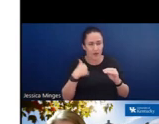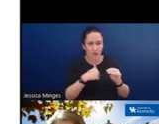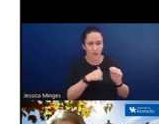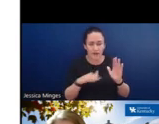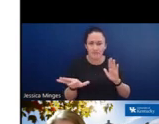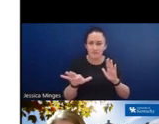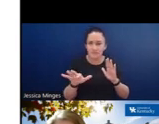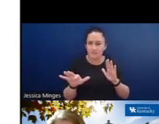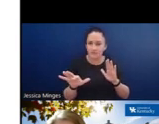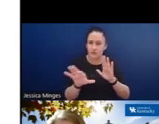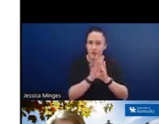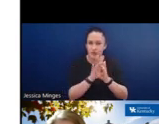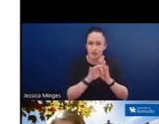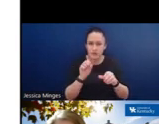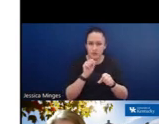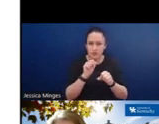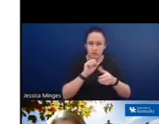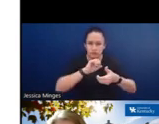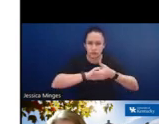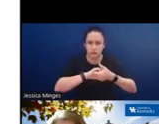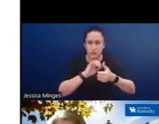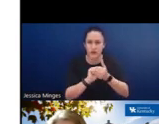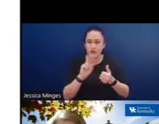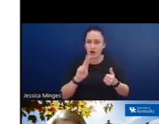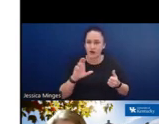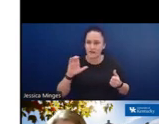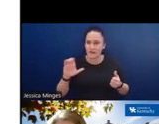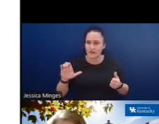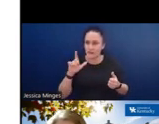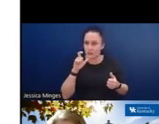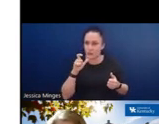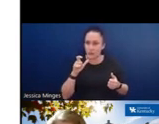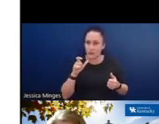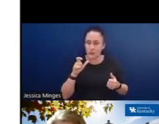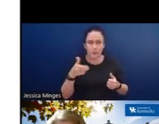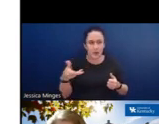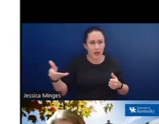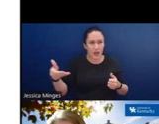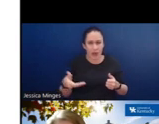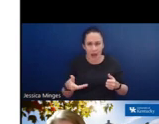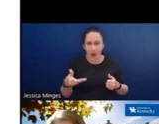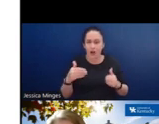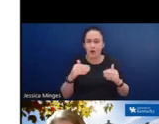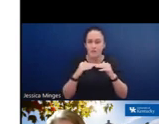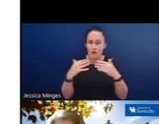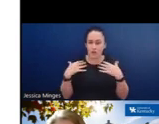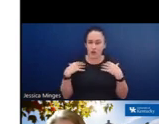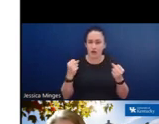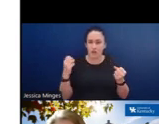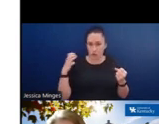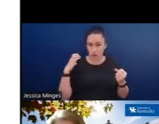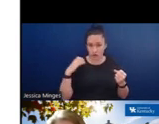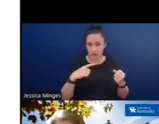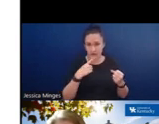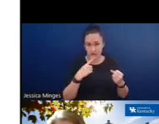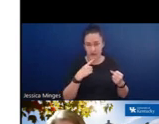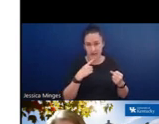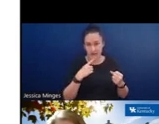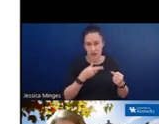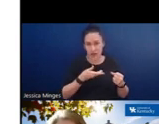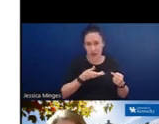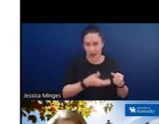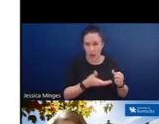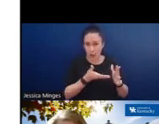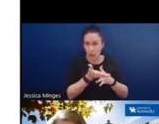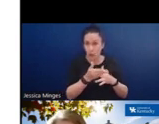with recovery community centers who hire the peer recovery coaches so you said they're hired by RCCs.